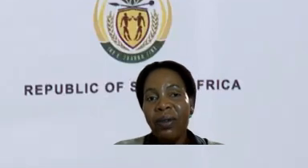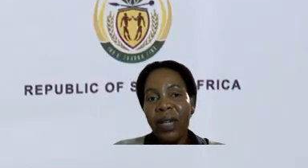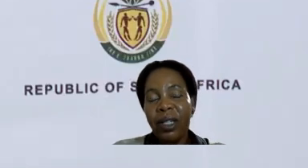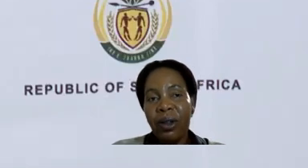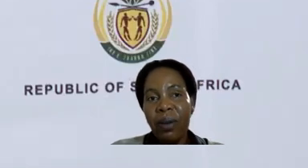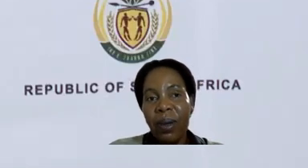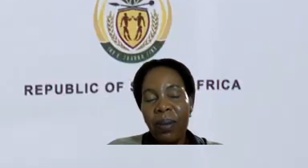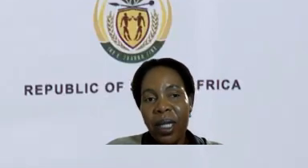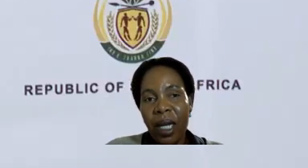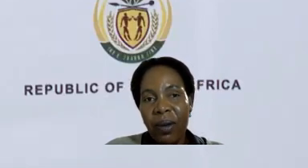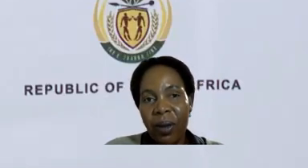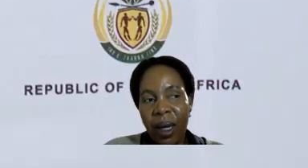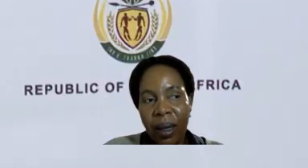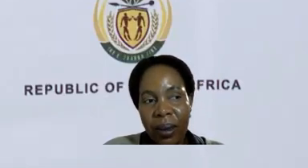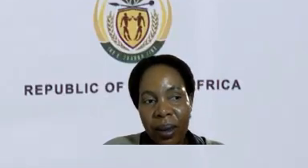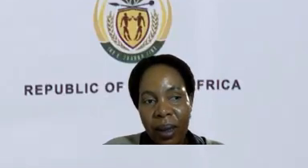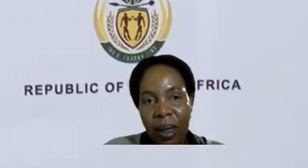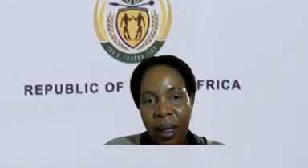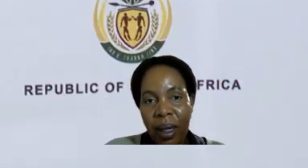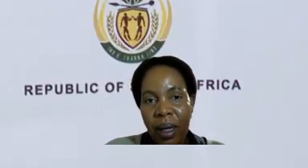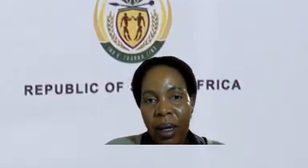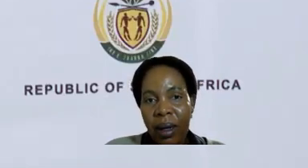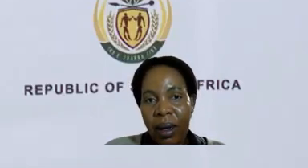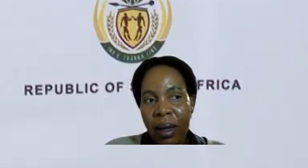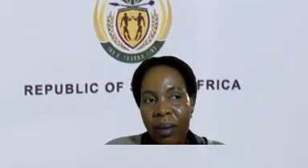mine shaft that's not been maintained for years.